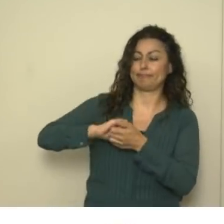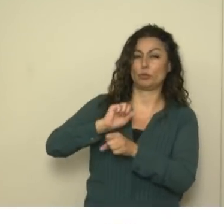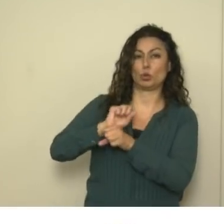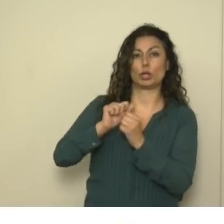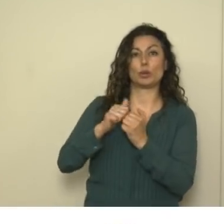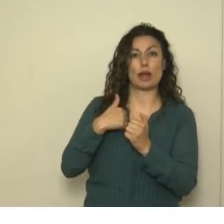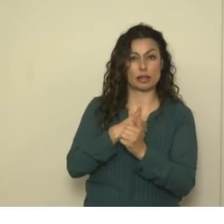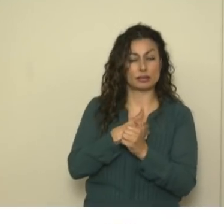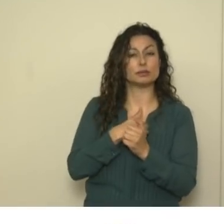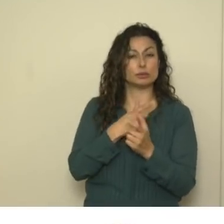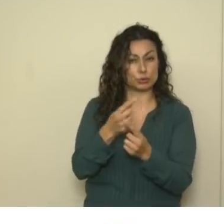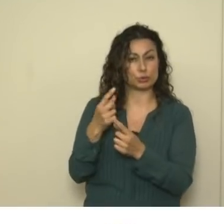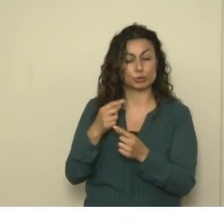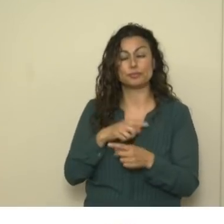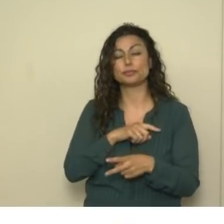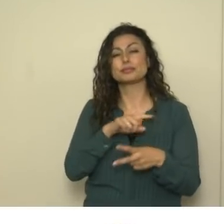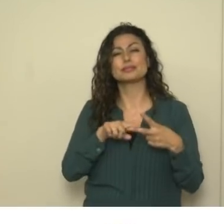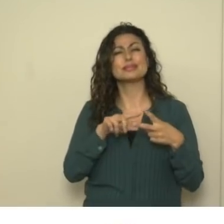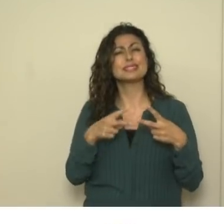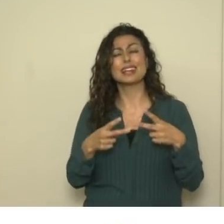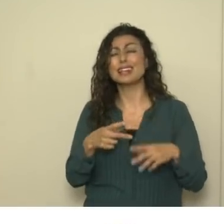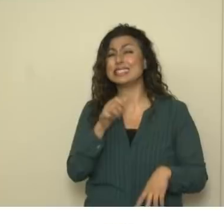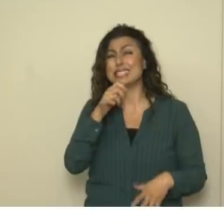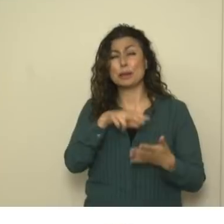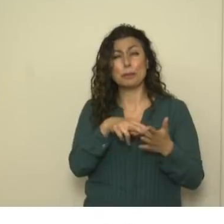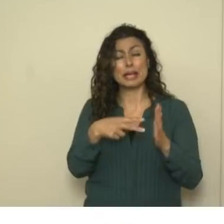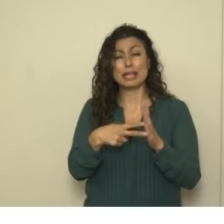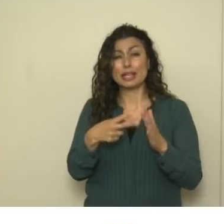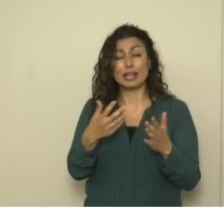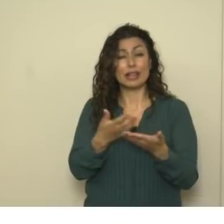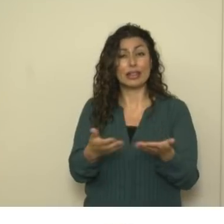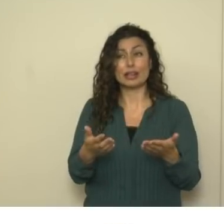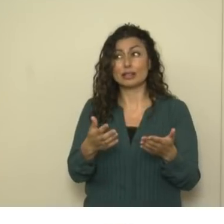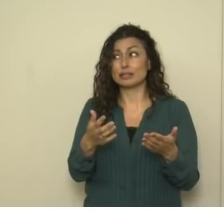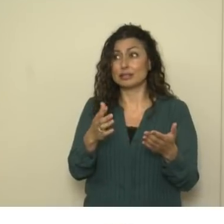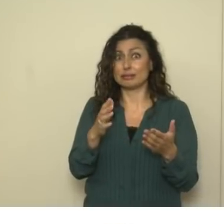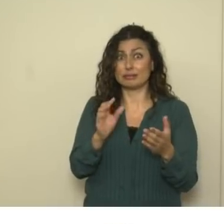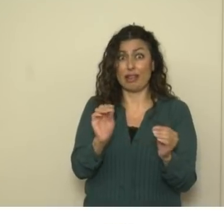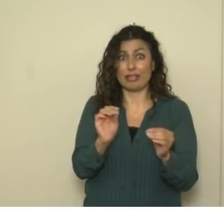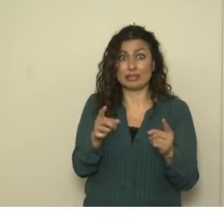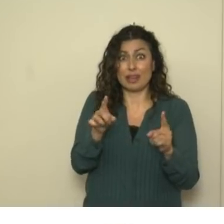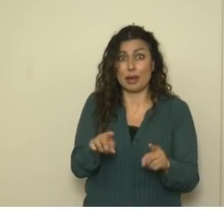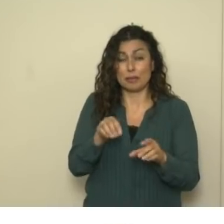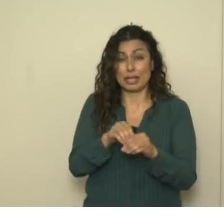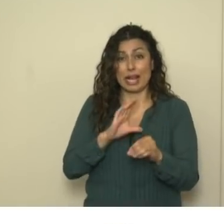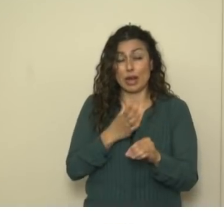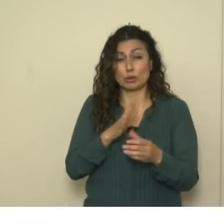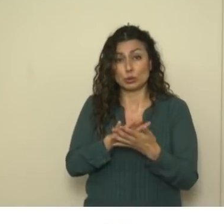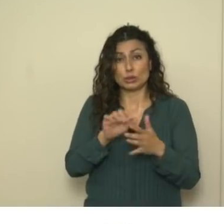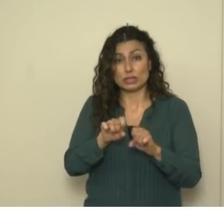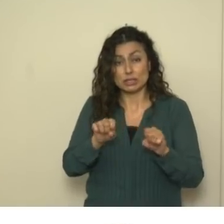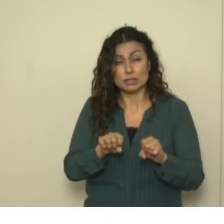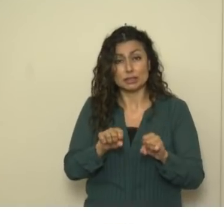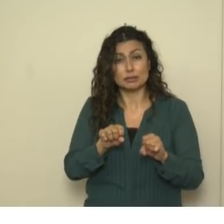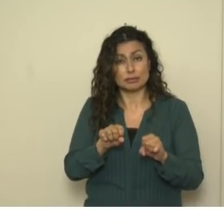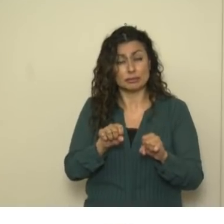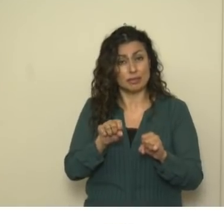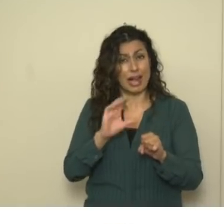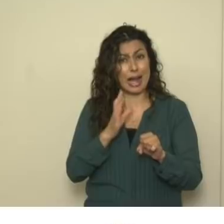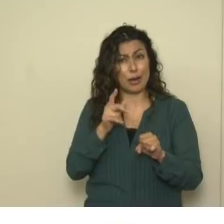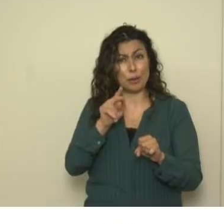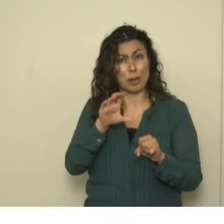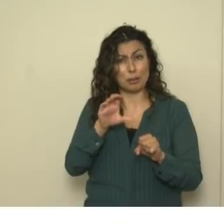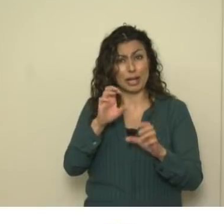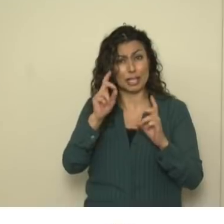that we do that. Two, this does not mean that things are not happening in our school system. Our public